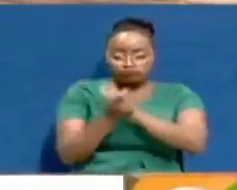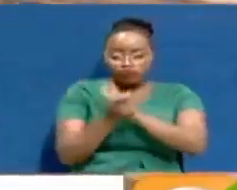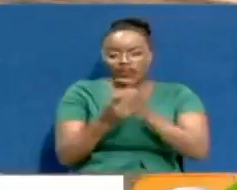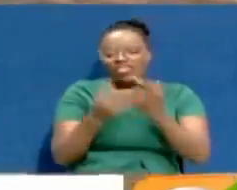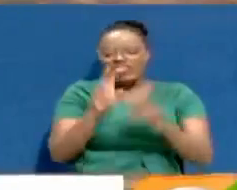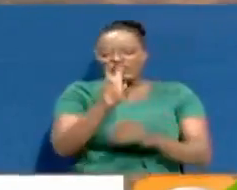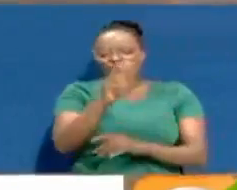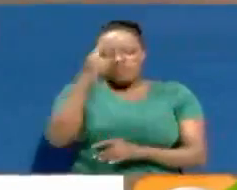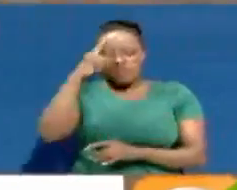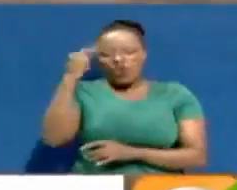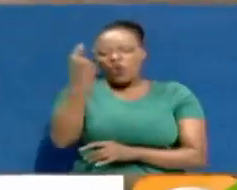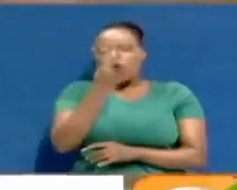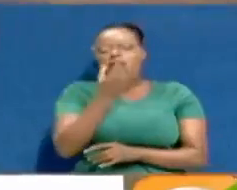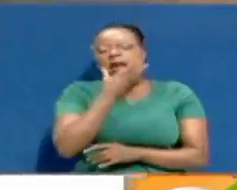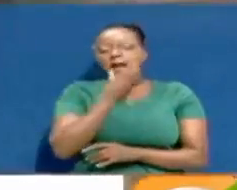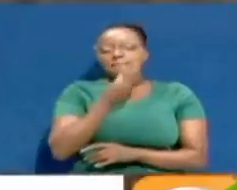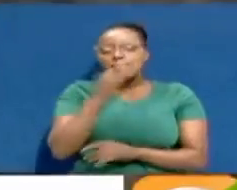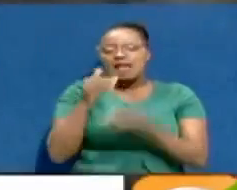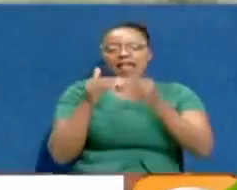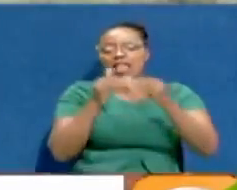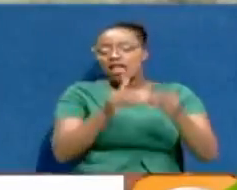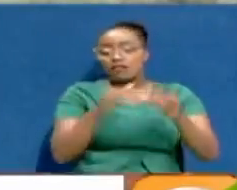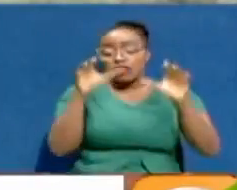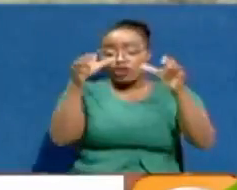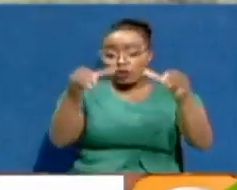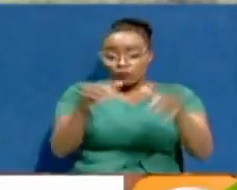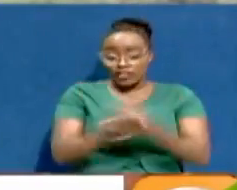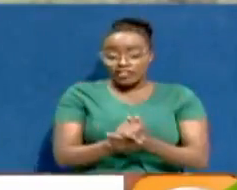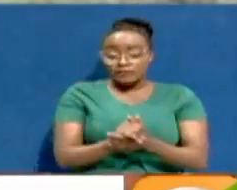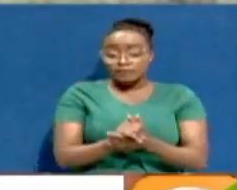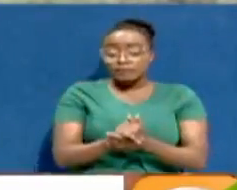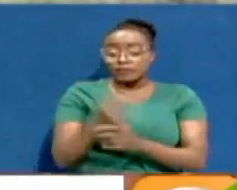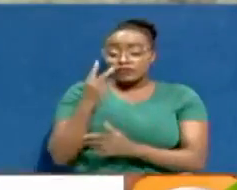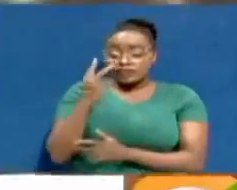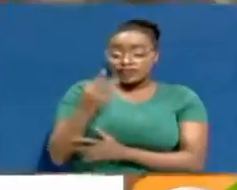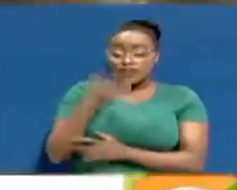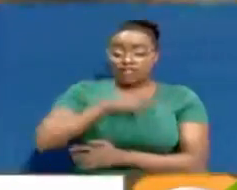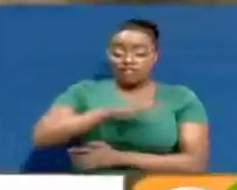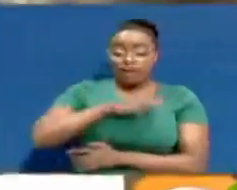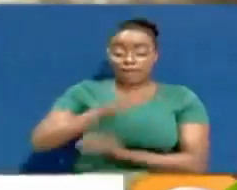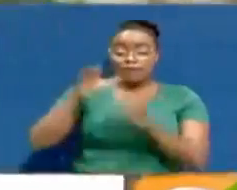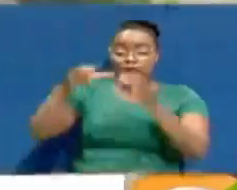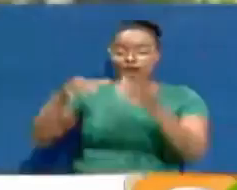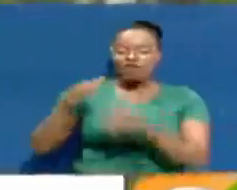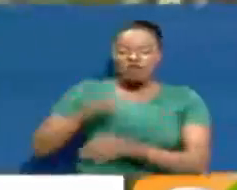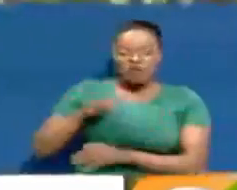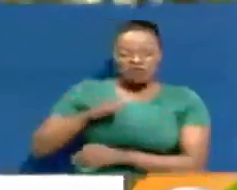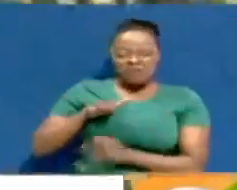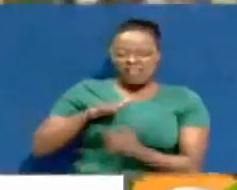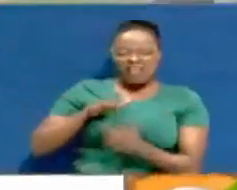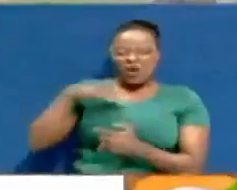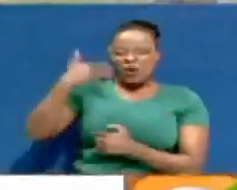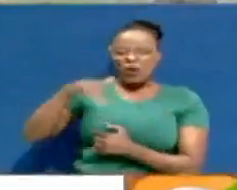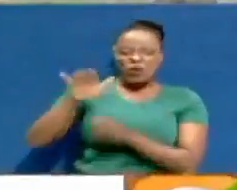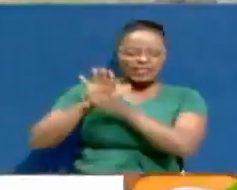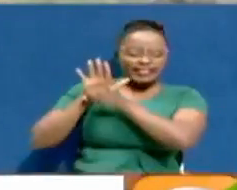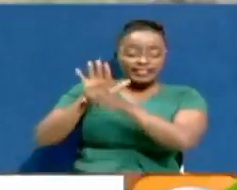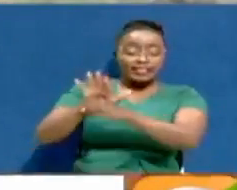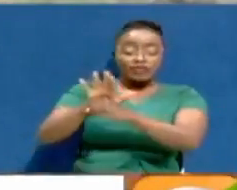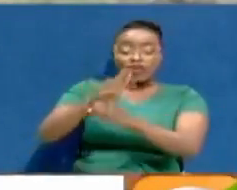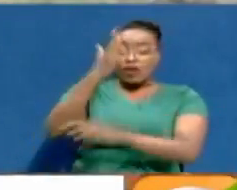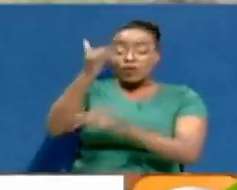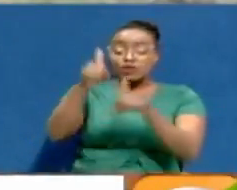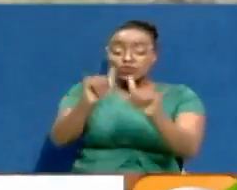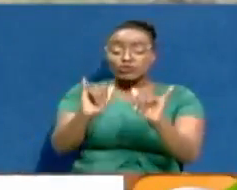patriarchal views that are still prevalent in the community. Kiangalia katika jamii ya Wasamburu, jinsia wanawake huwa inabaguliwa. Kwa hivyo